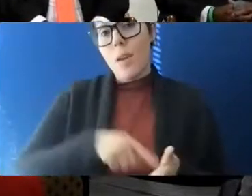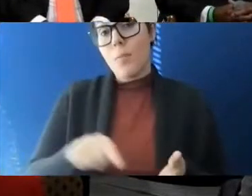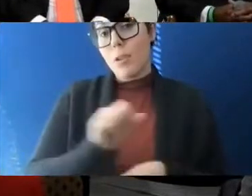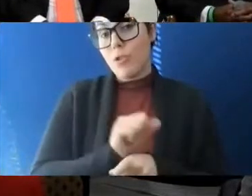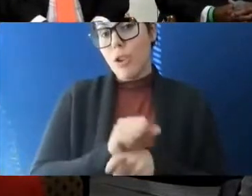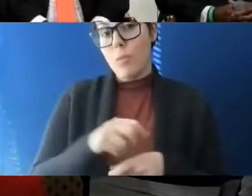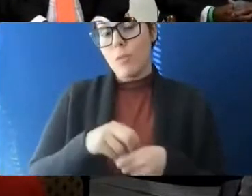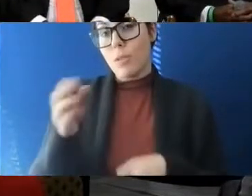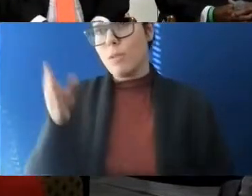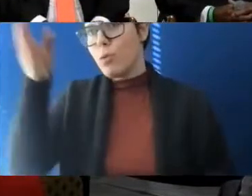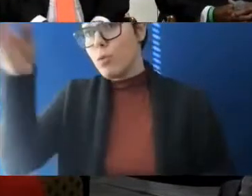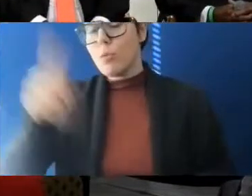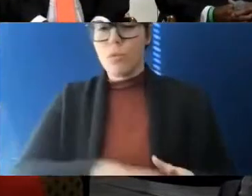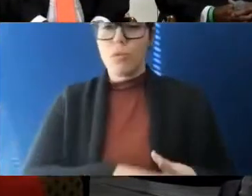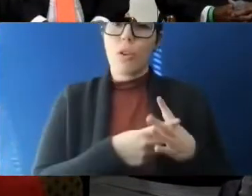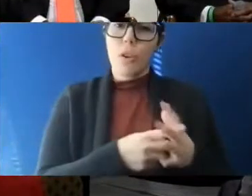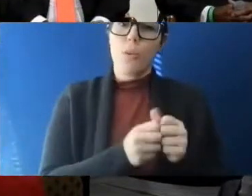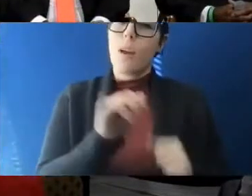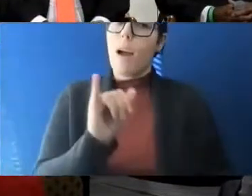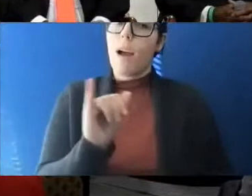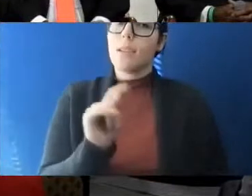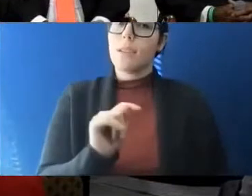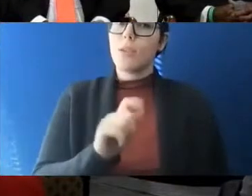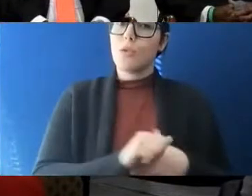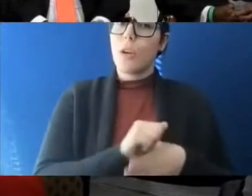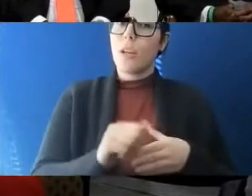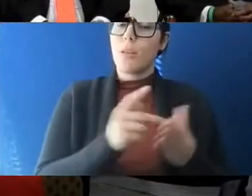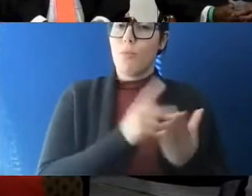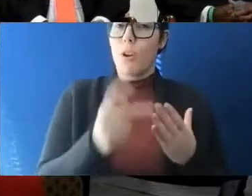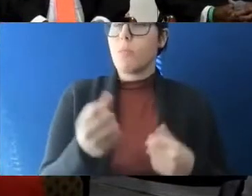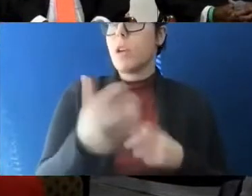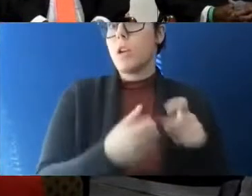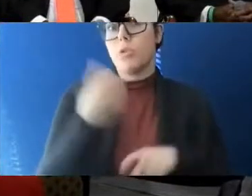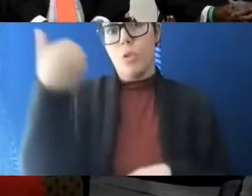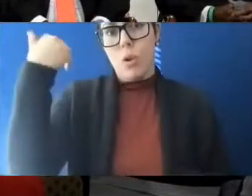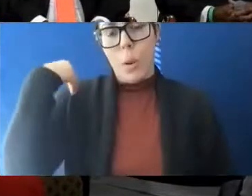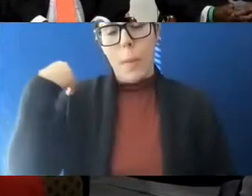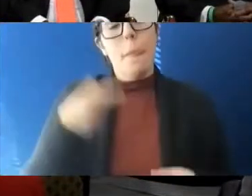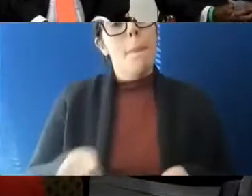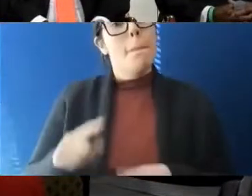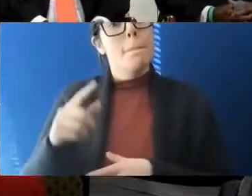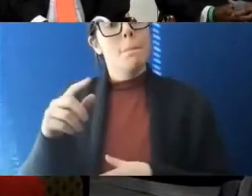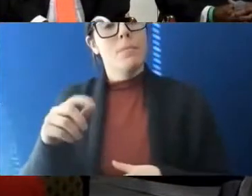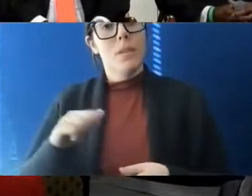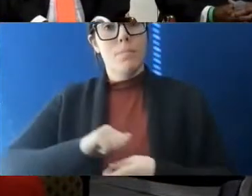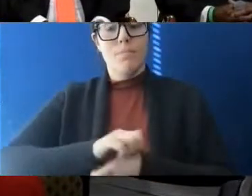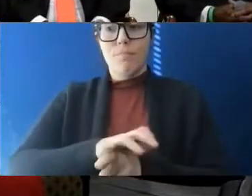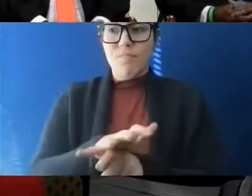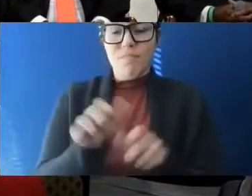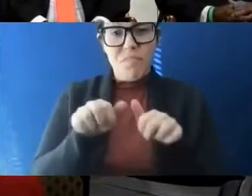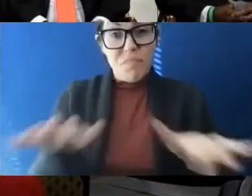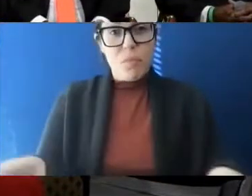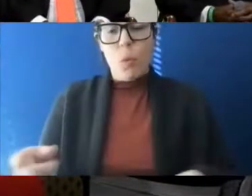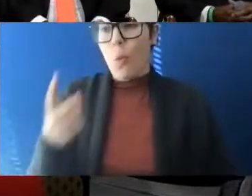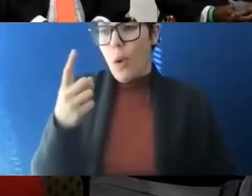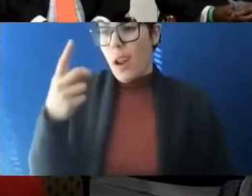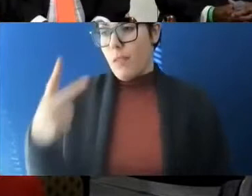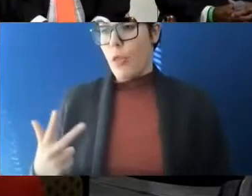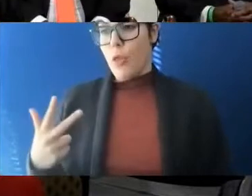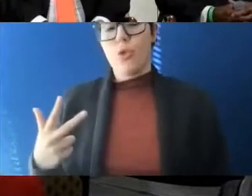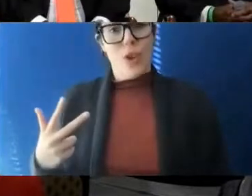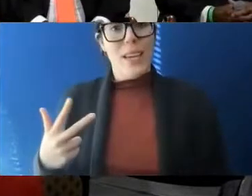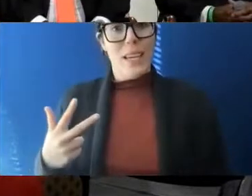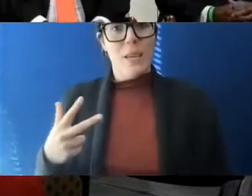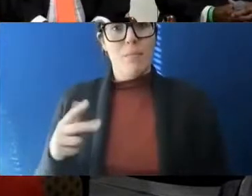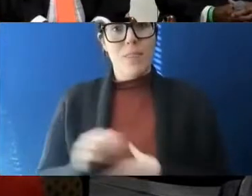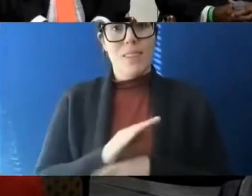And we started with an IT training program years ago. During the pandemic, 1 in 3 small businesses said they would have failed if